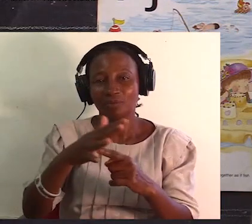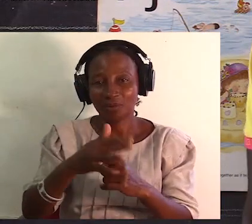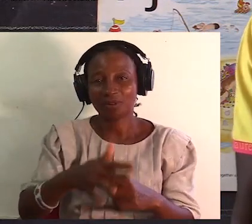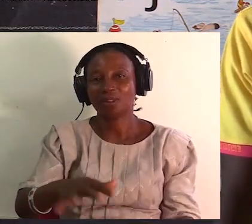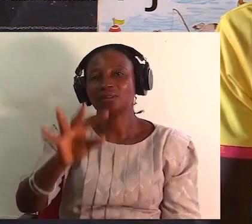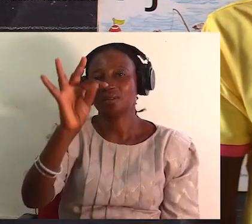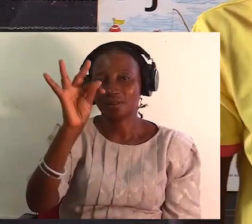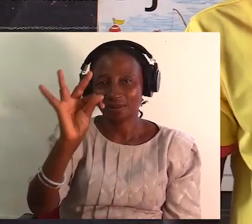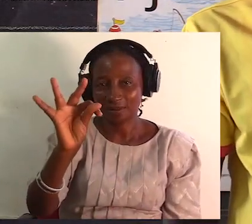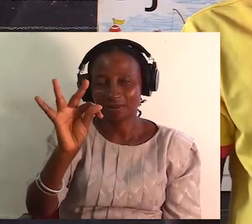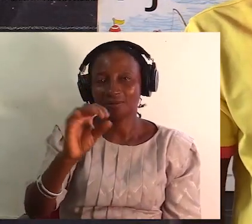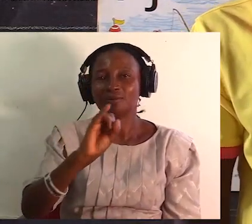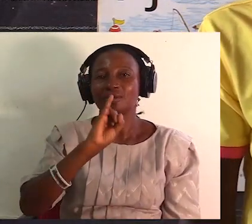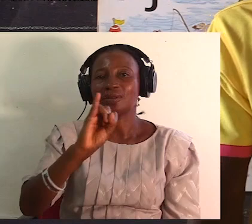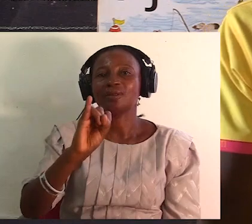in it.